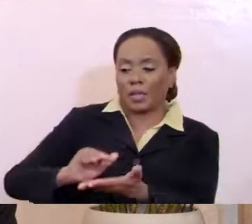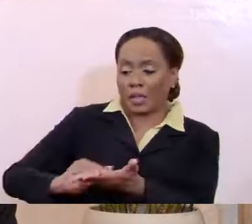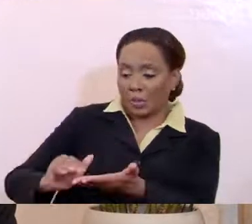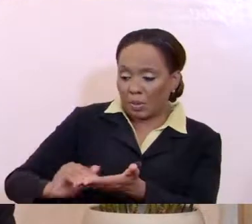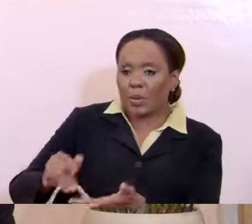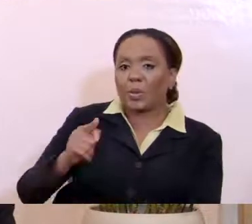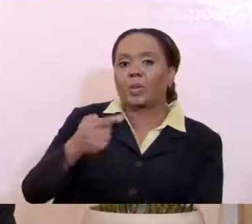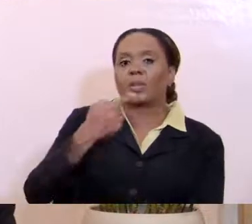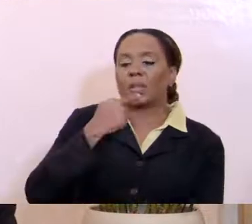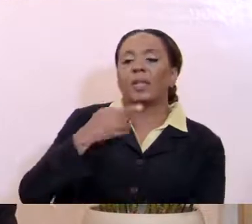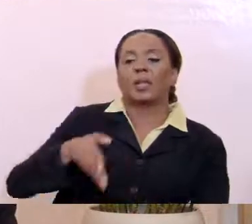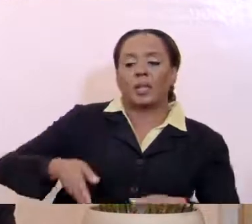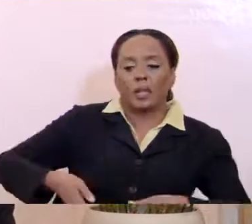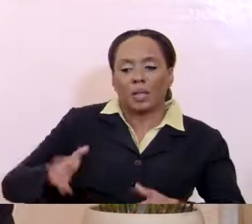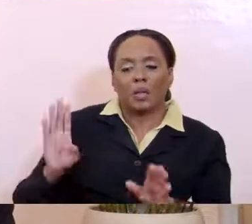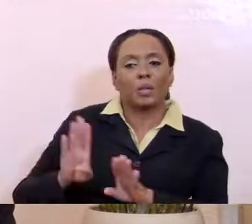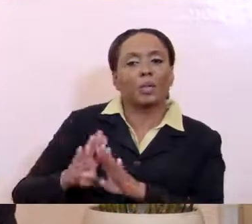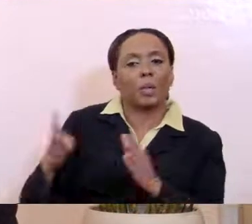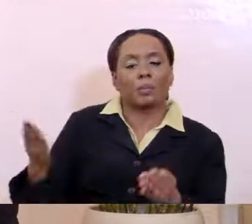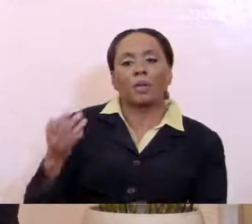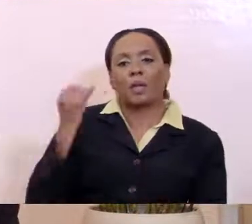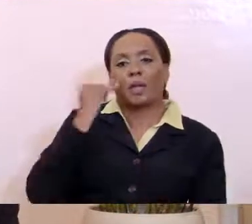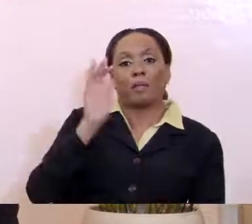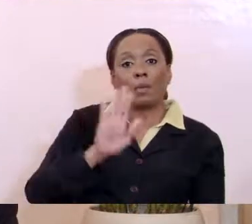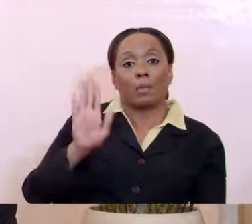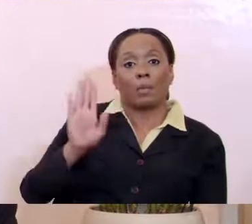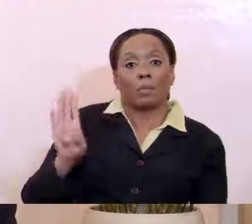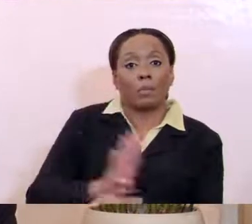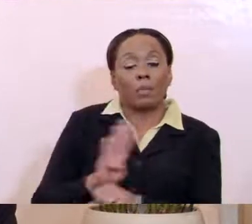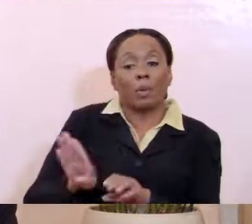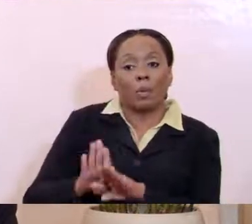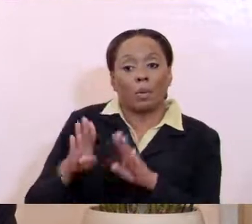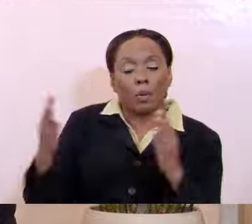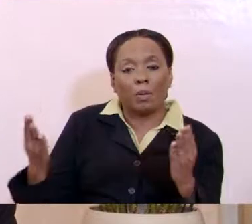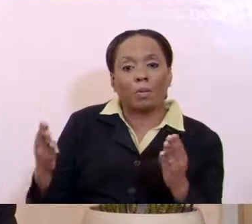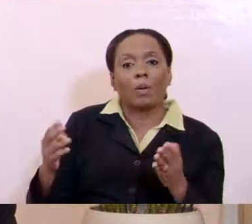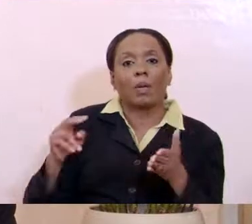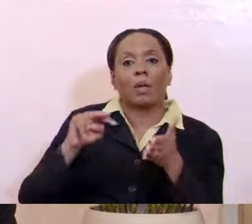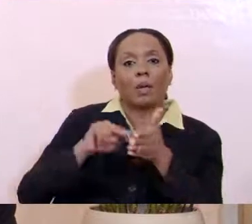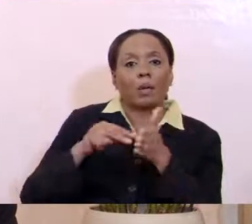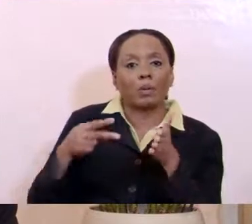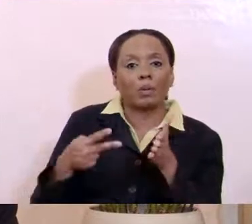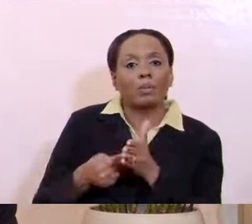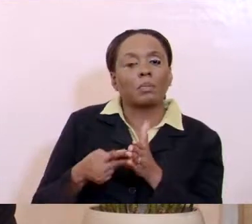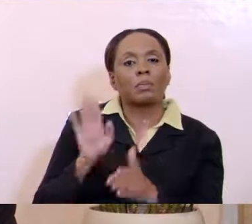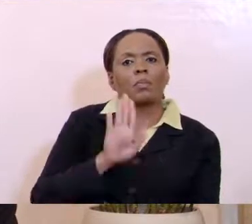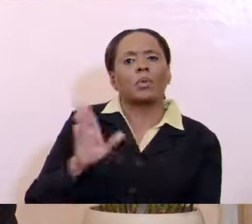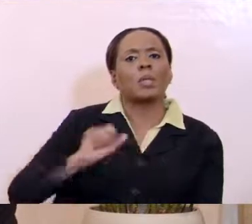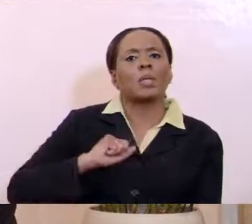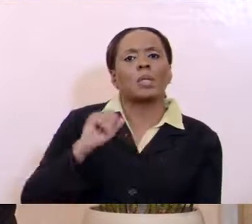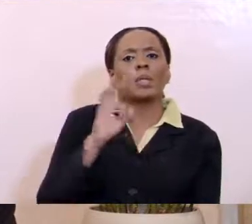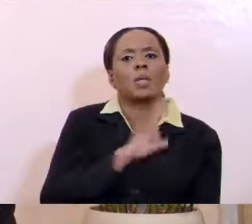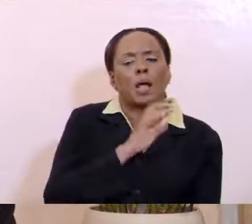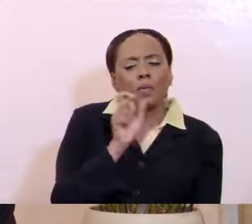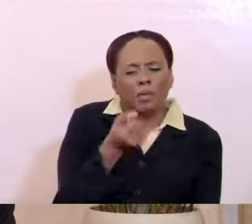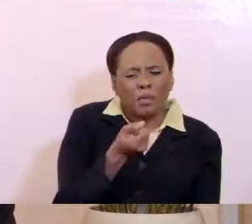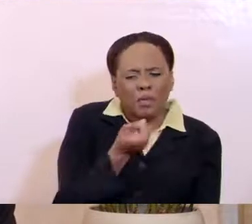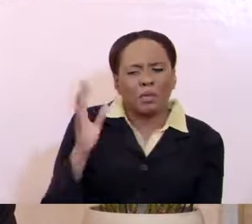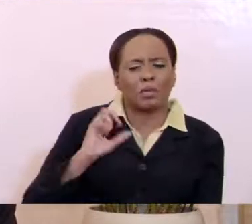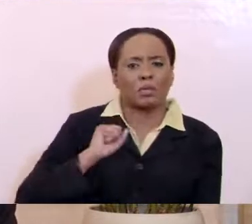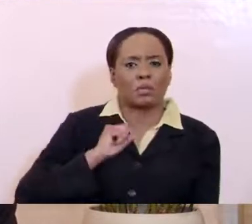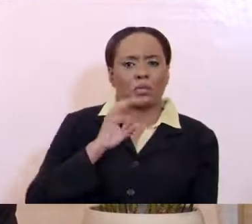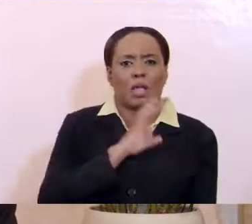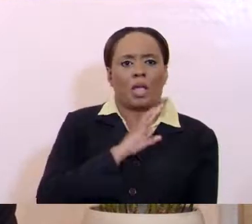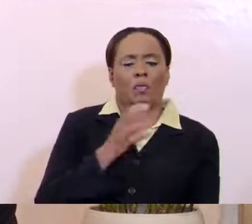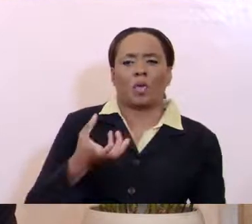the companies that are exempted operate with the smallest possible staff, such as would allow them